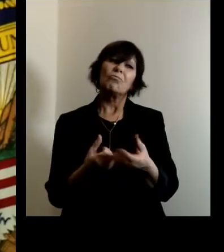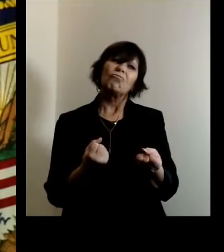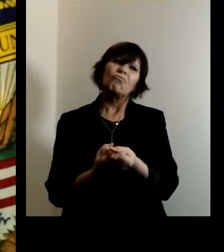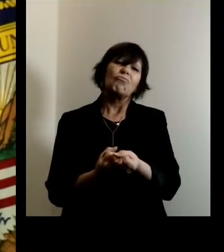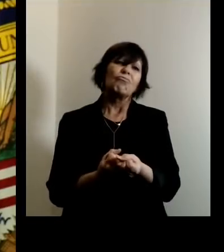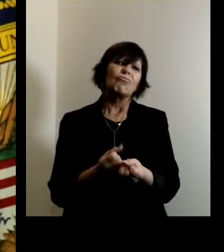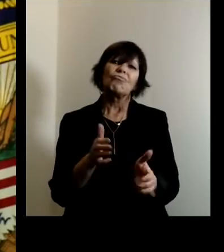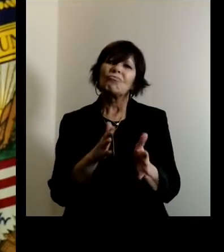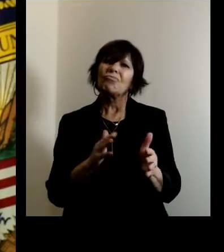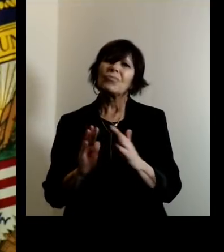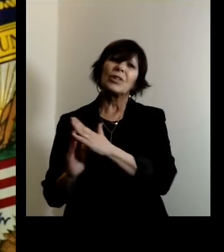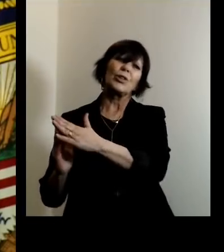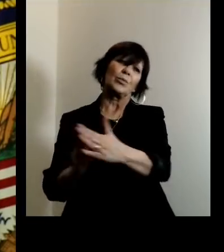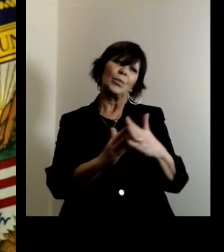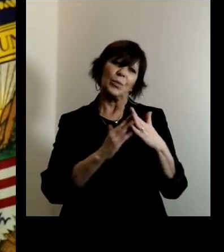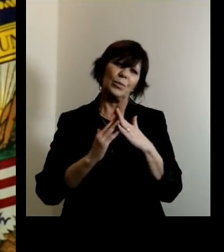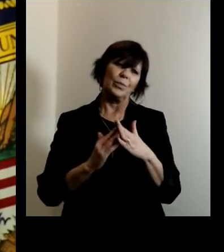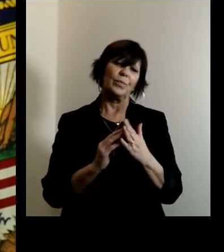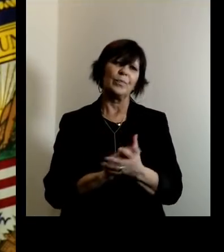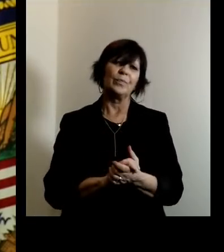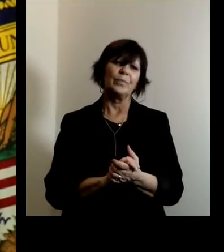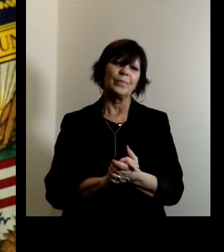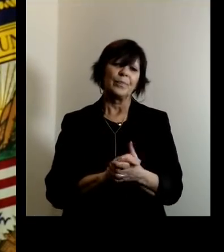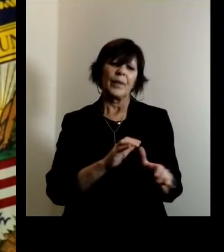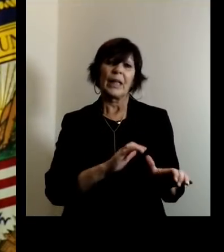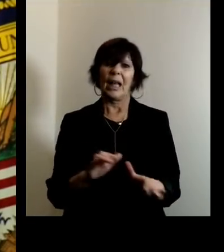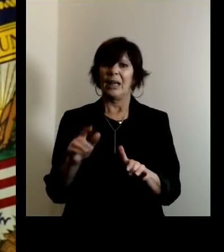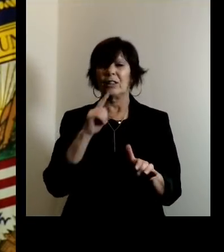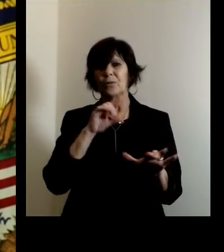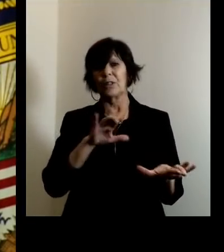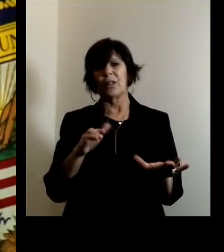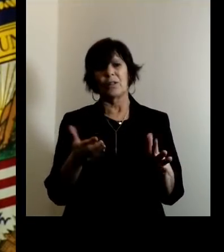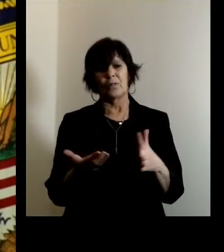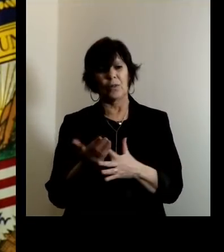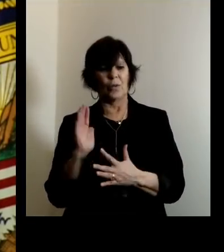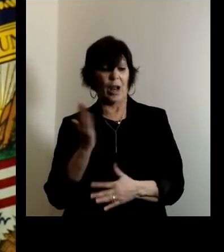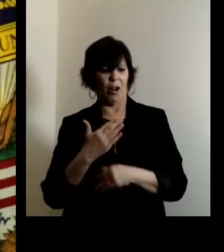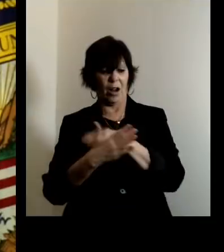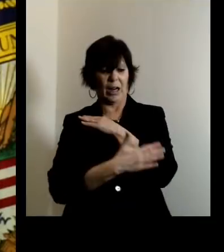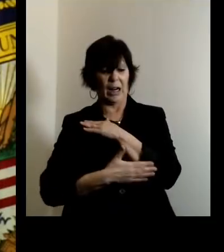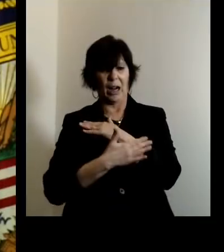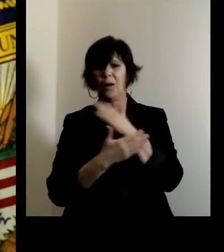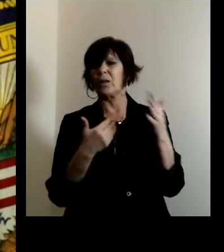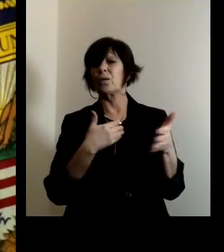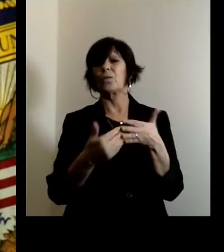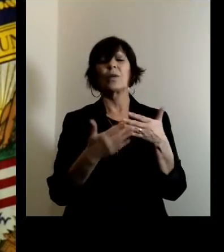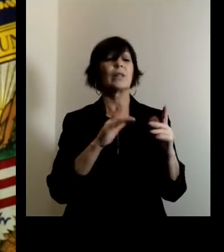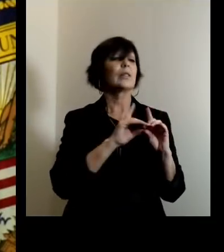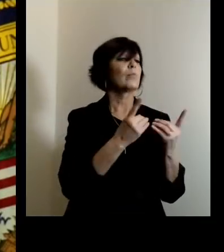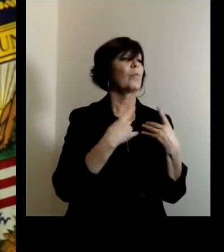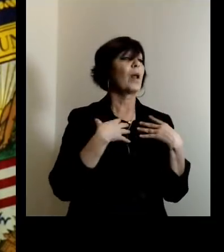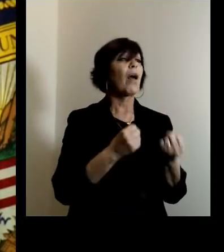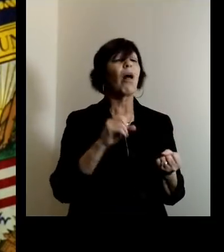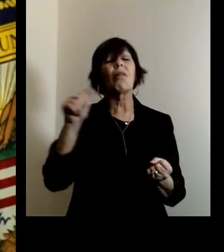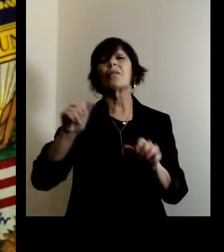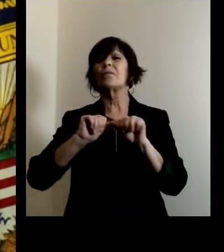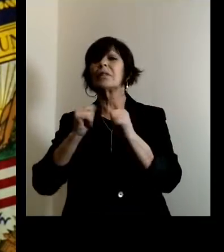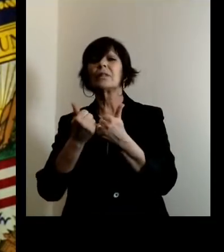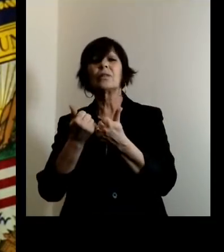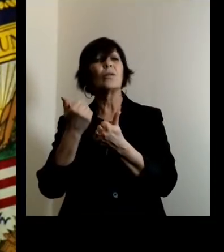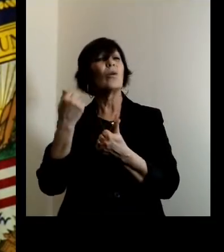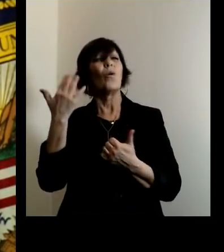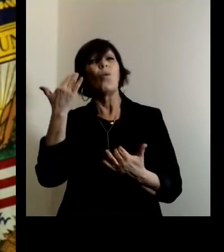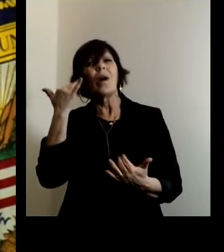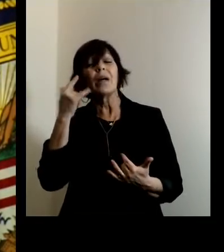greater community and the greater good. The actions that are taken by Erie County, whether it's through the Department of Health or other agencies, are to protect